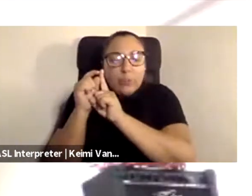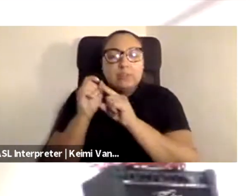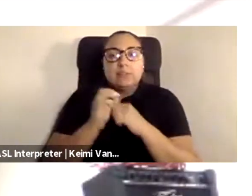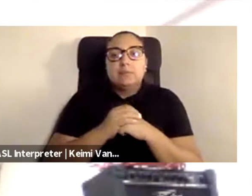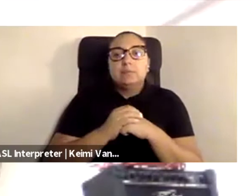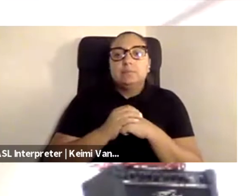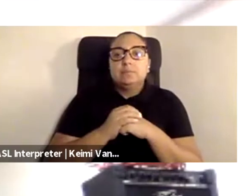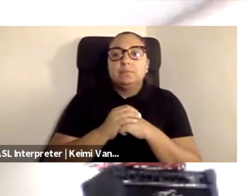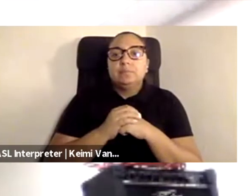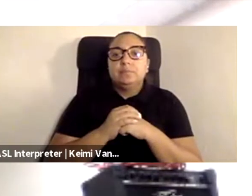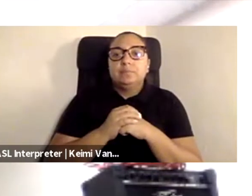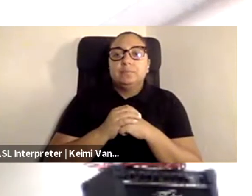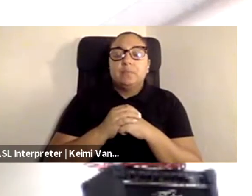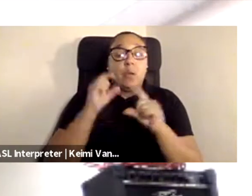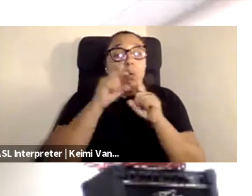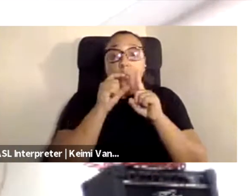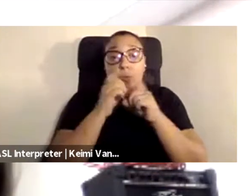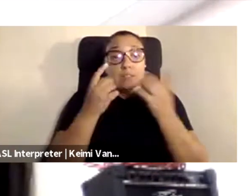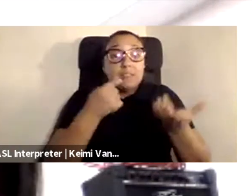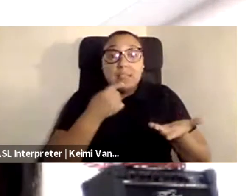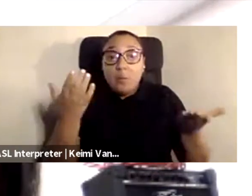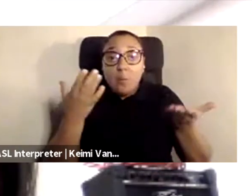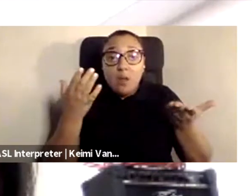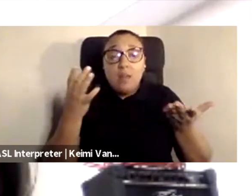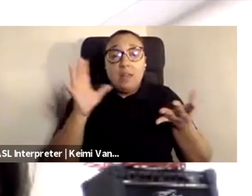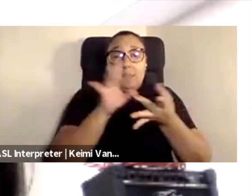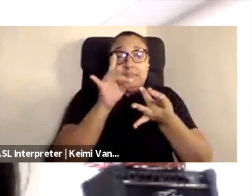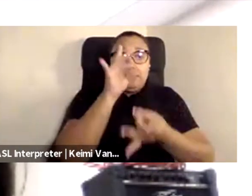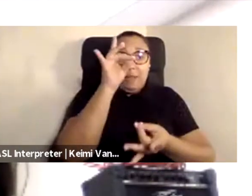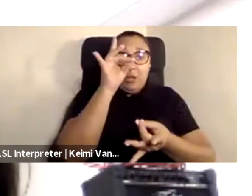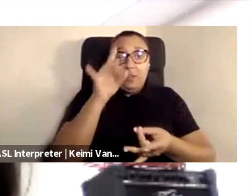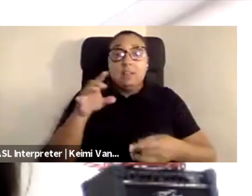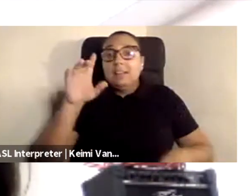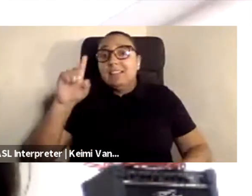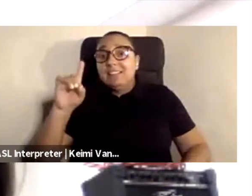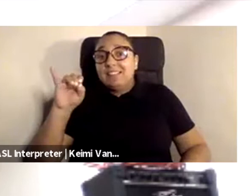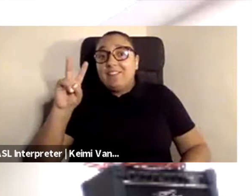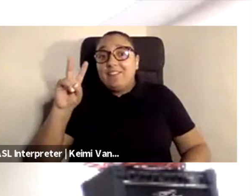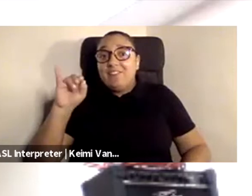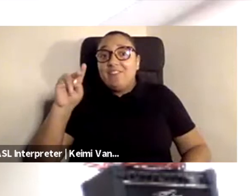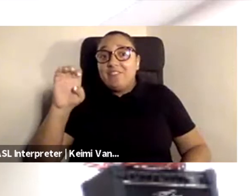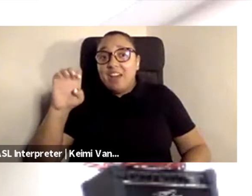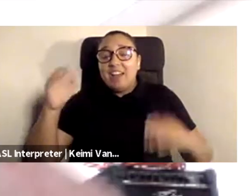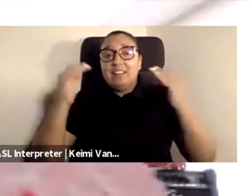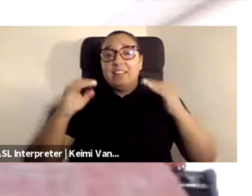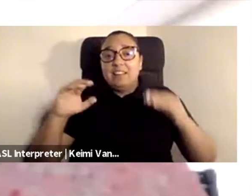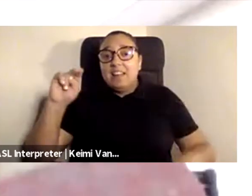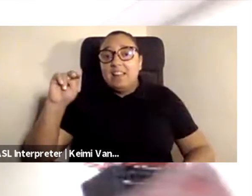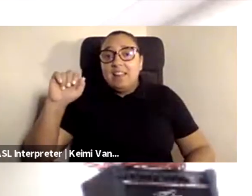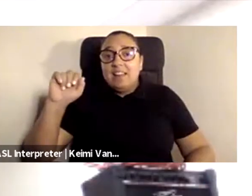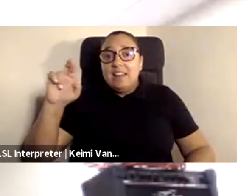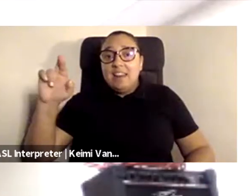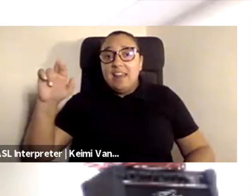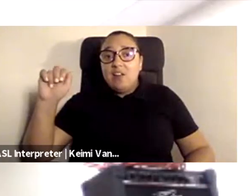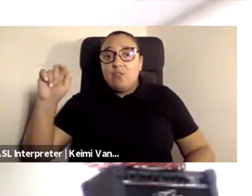include spirit, divide, narrator, and interlude. This little piece of